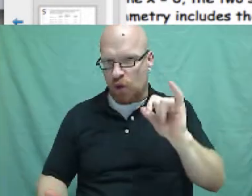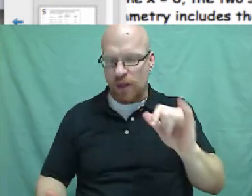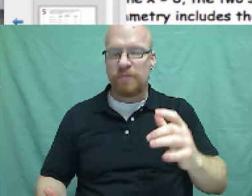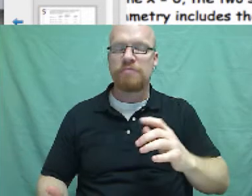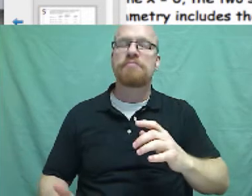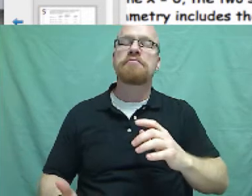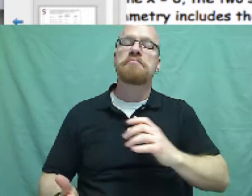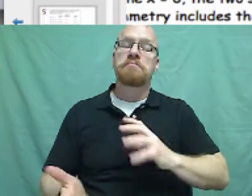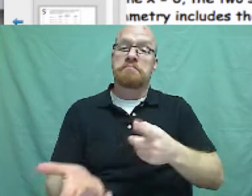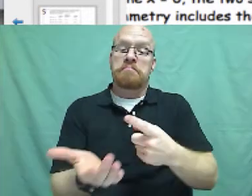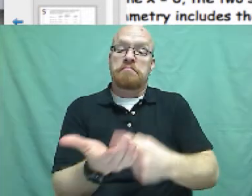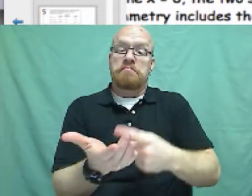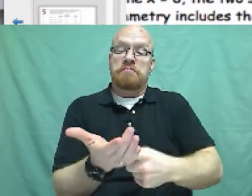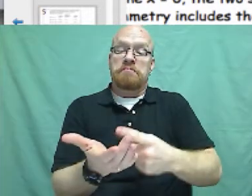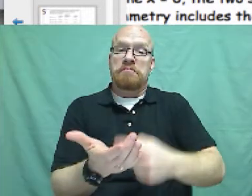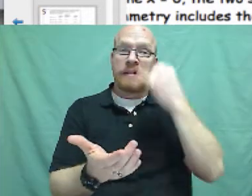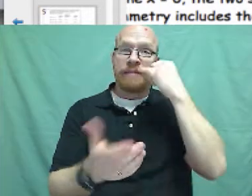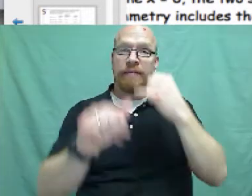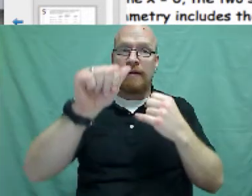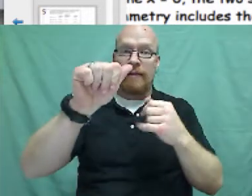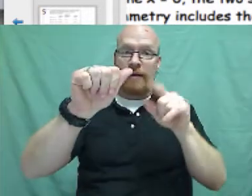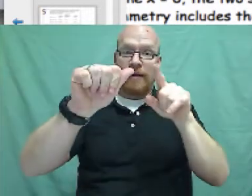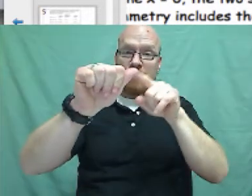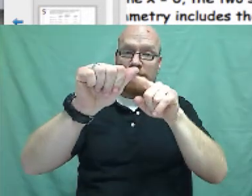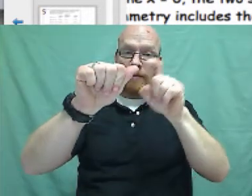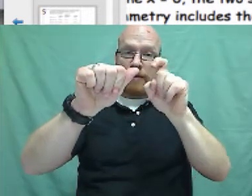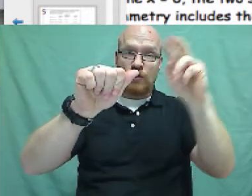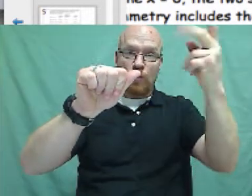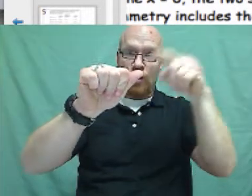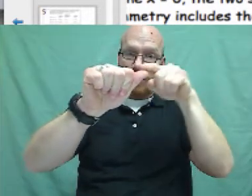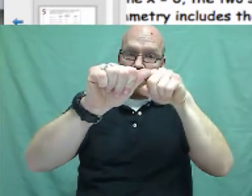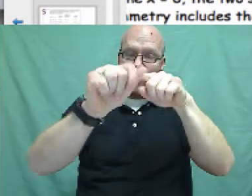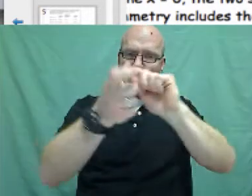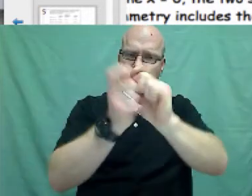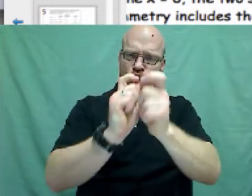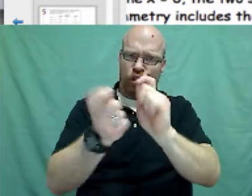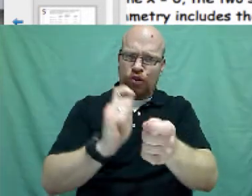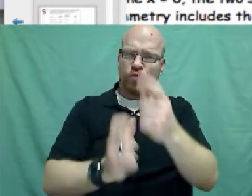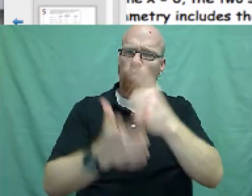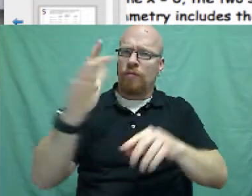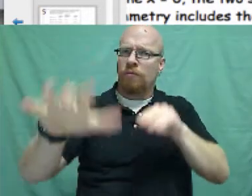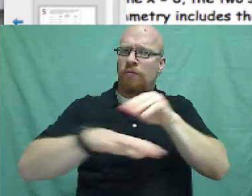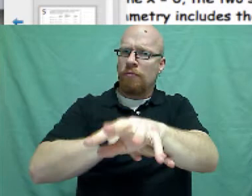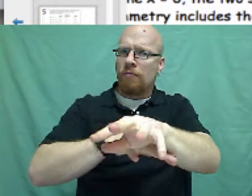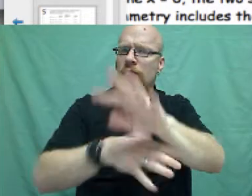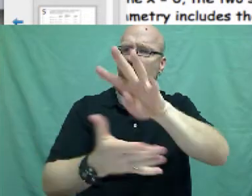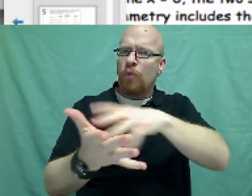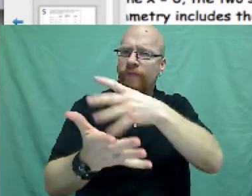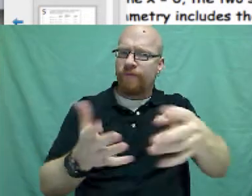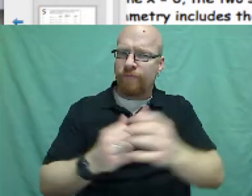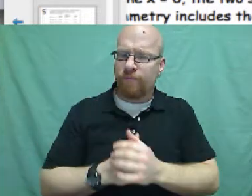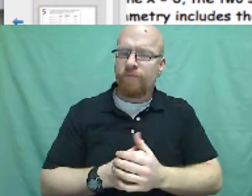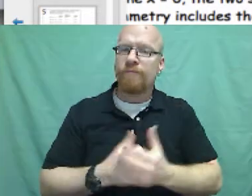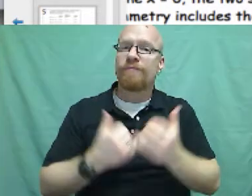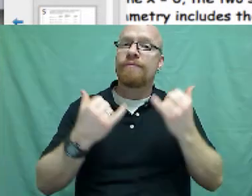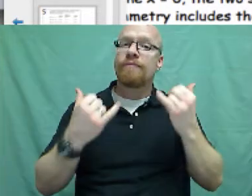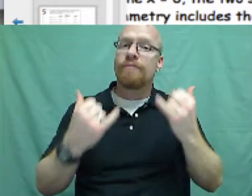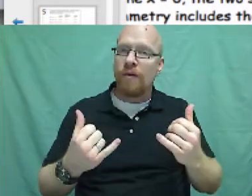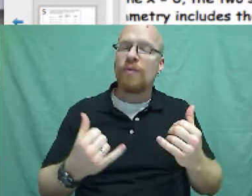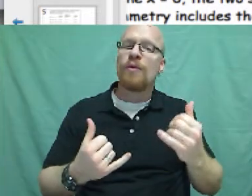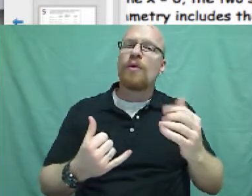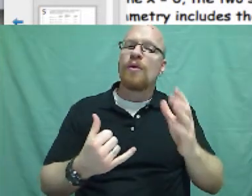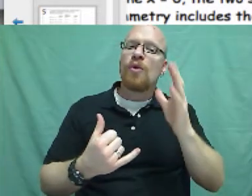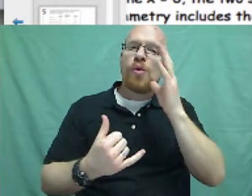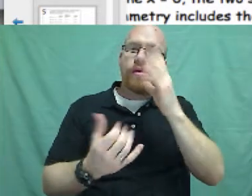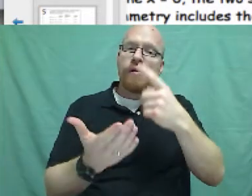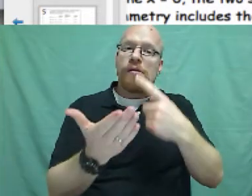functions or equations and their graphs. We, in the last vlog, discussed if a had different